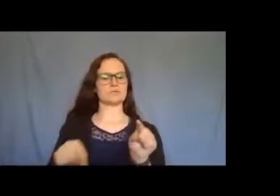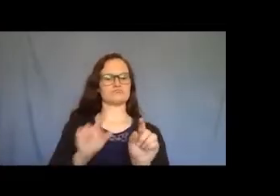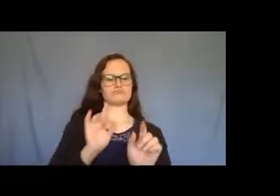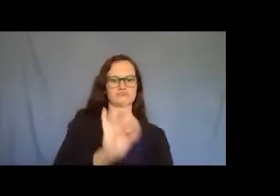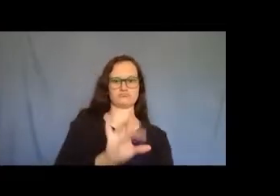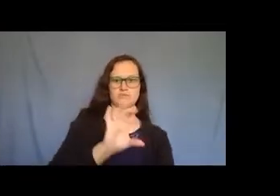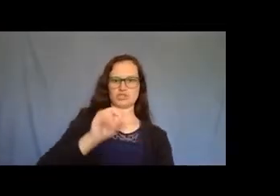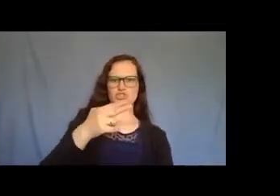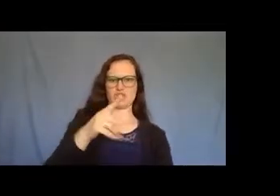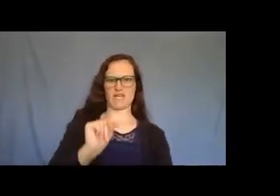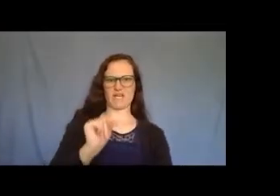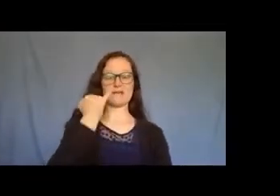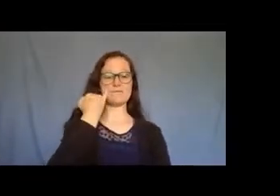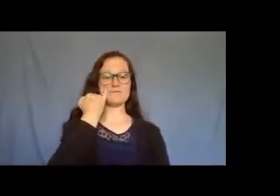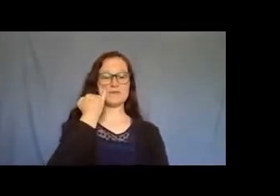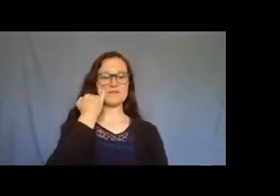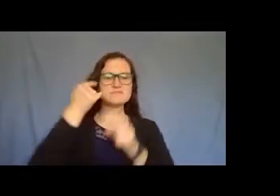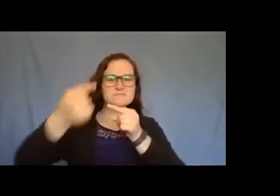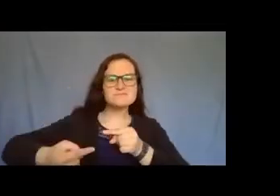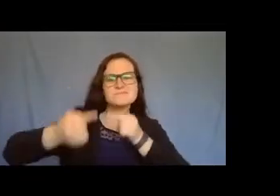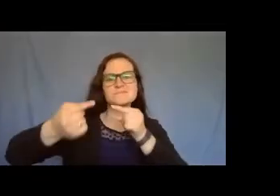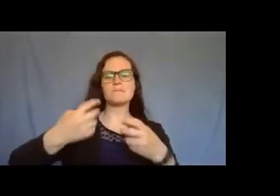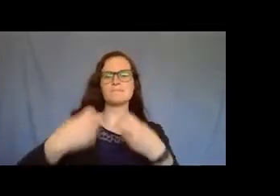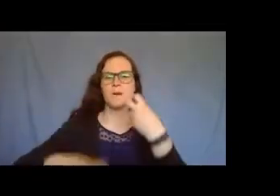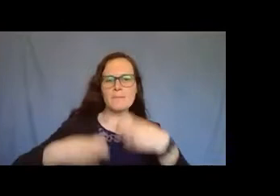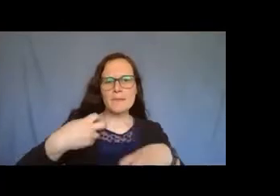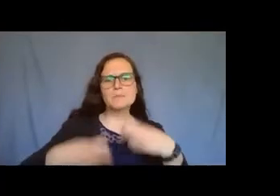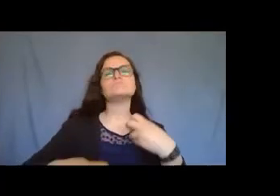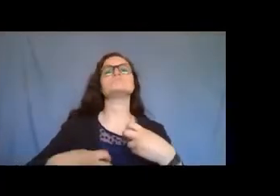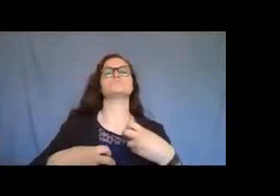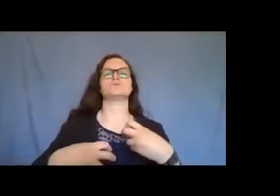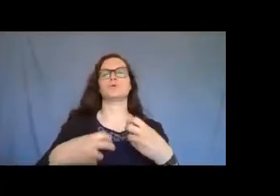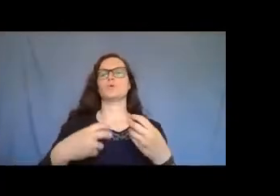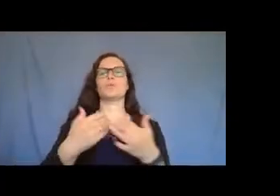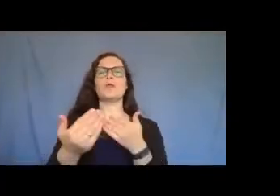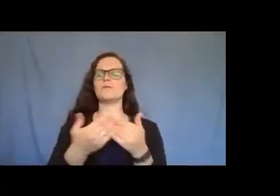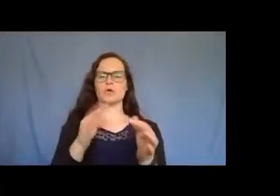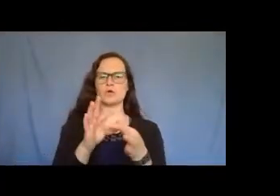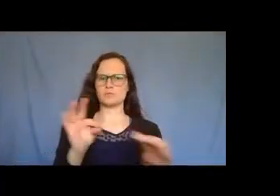if you're having any other issues or any other comments that you'd like to make